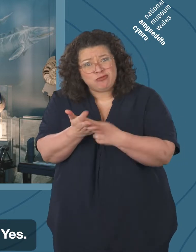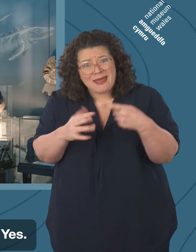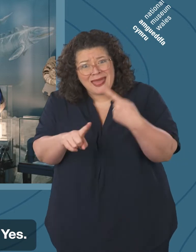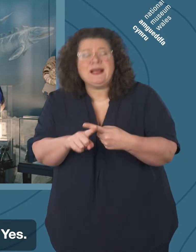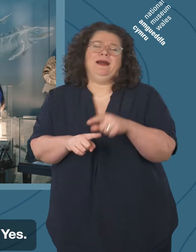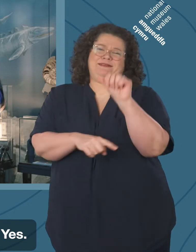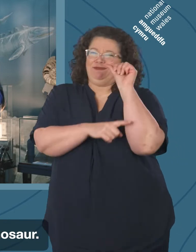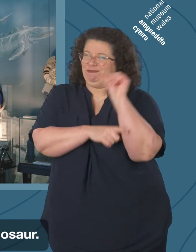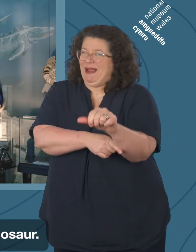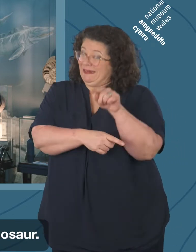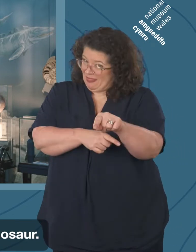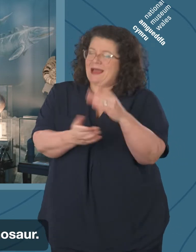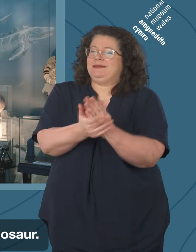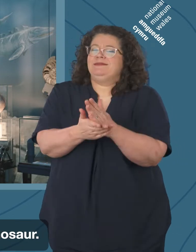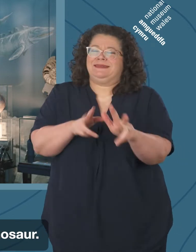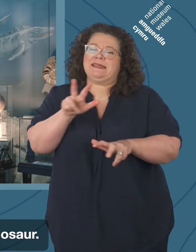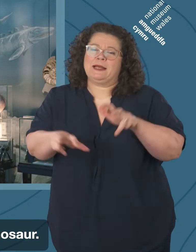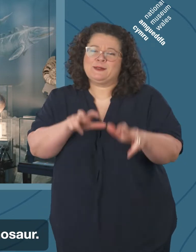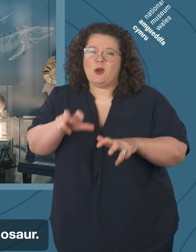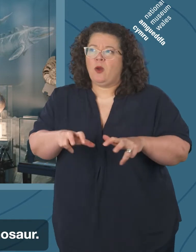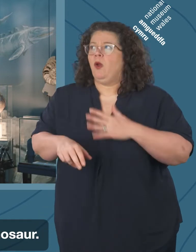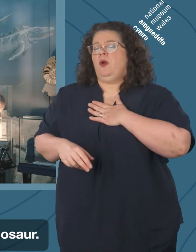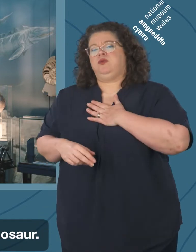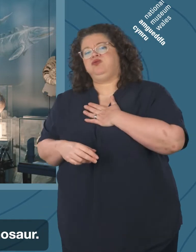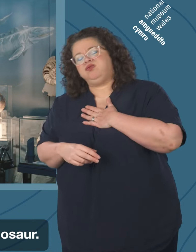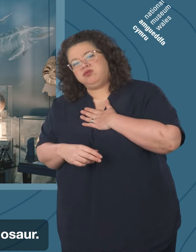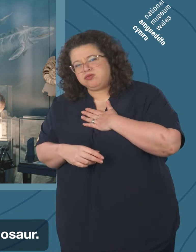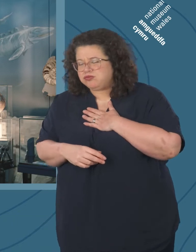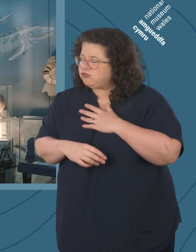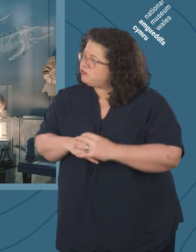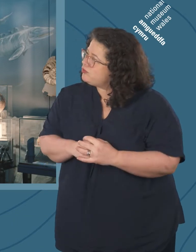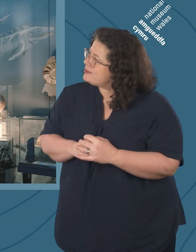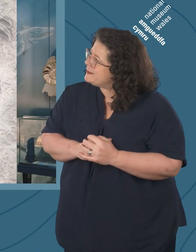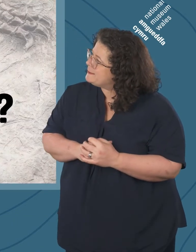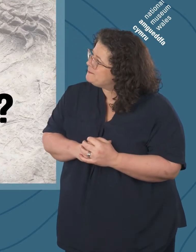Tyrannosaurus Rex? Yes, T-Rex is definitely a dinosaur.